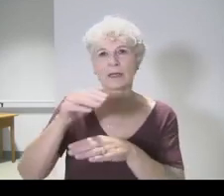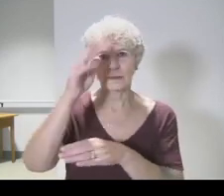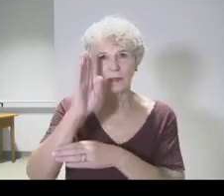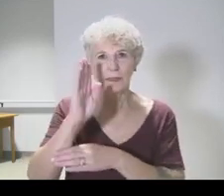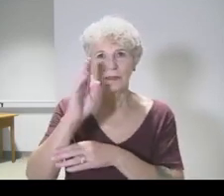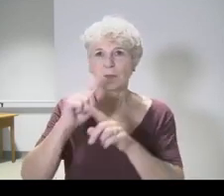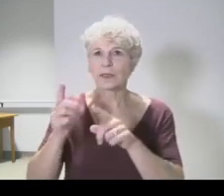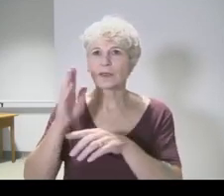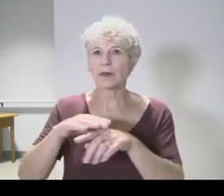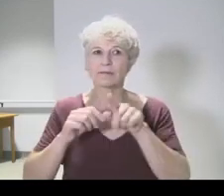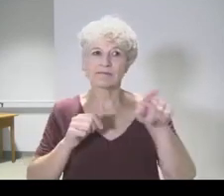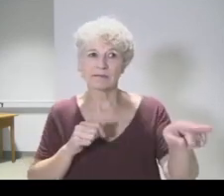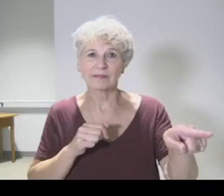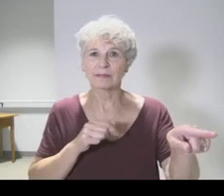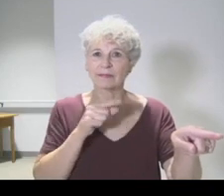thing.